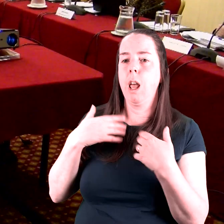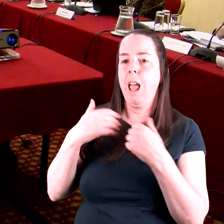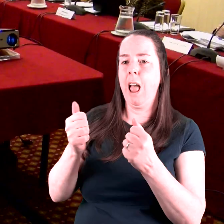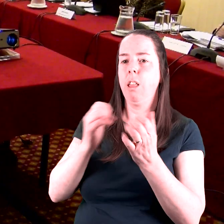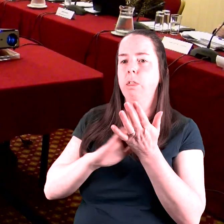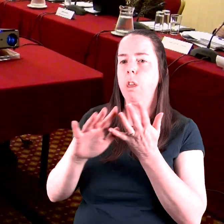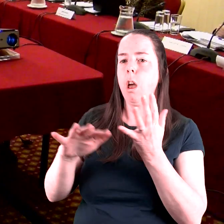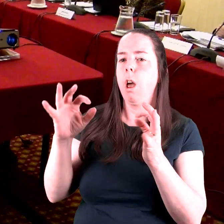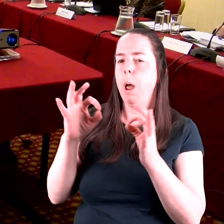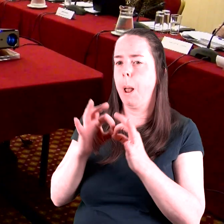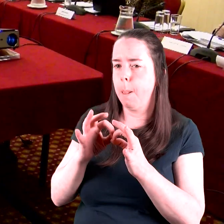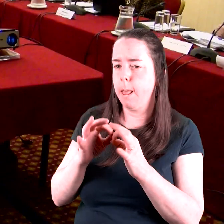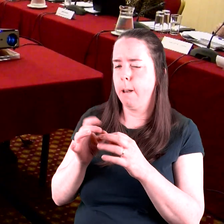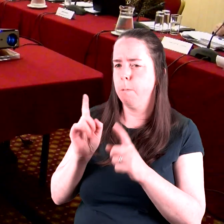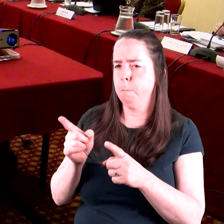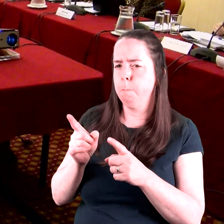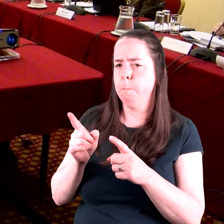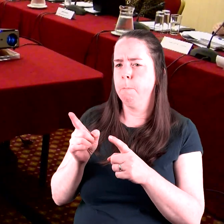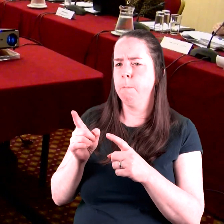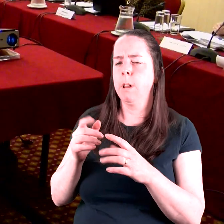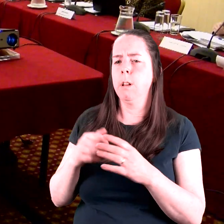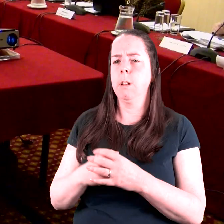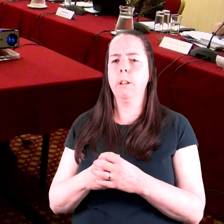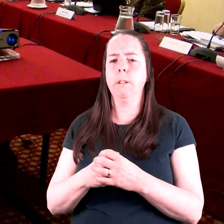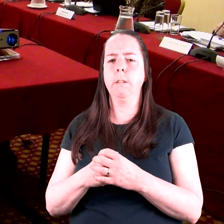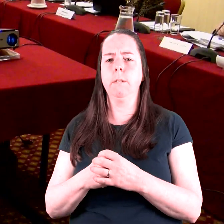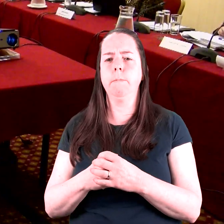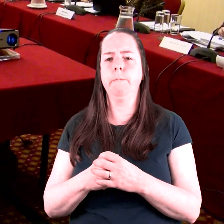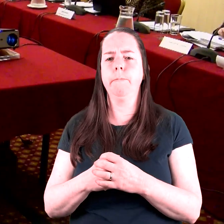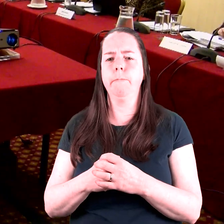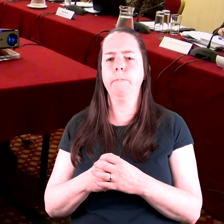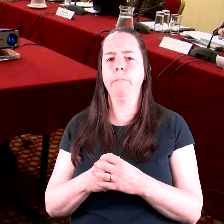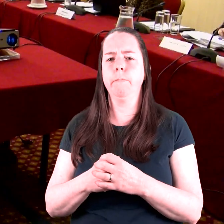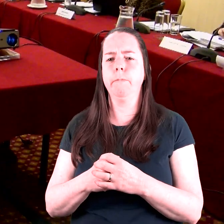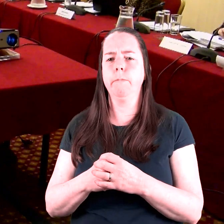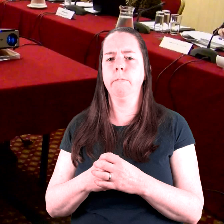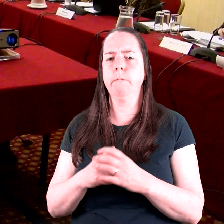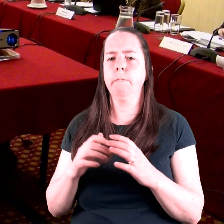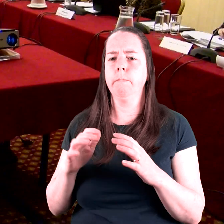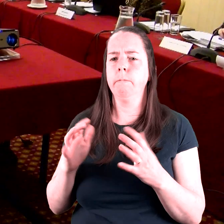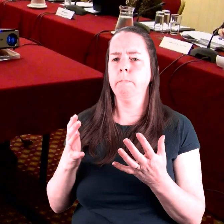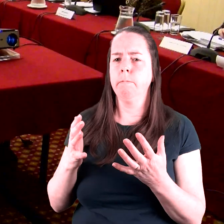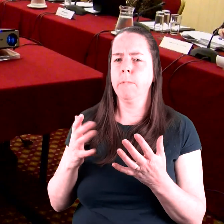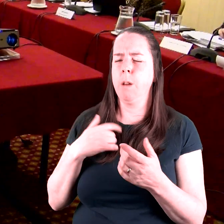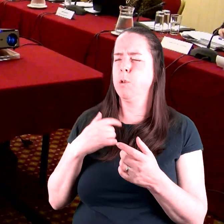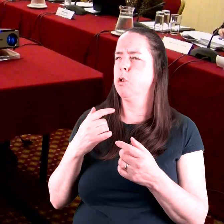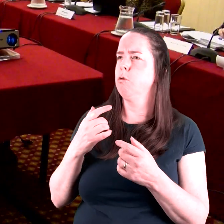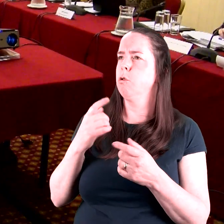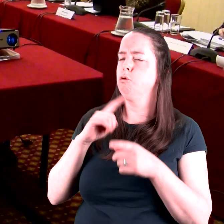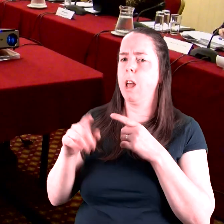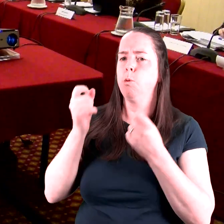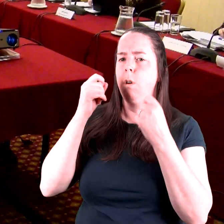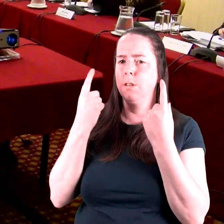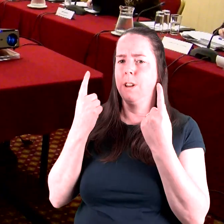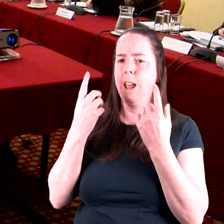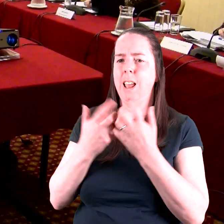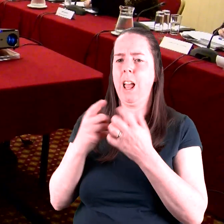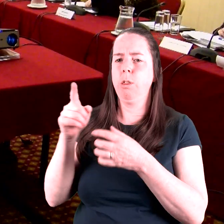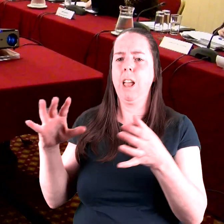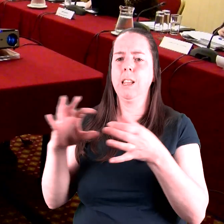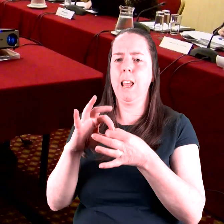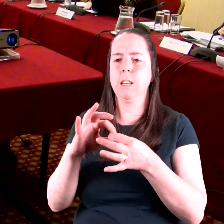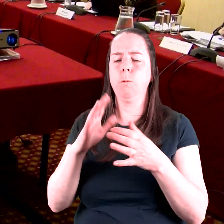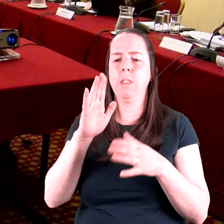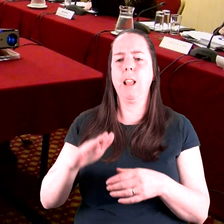clarification? So the Health Hub, which is so I'm just trying to get a sense of how